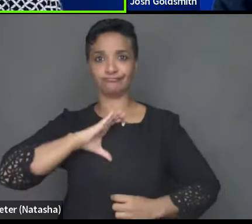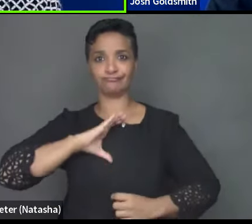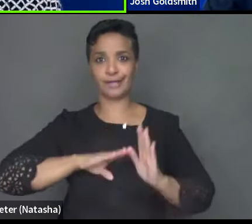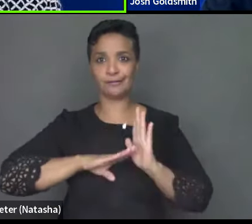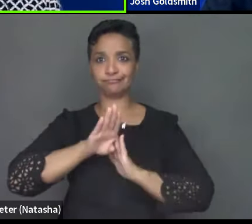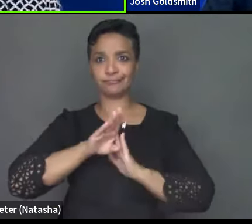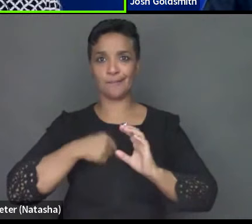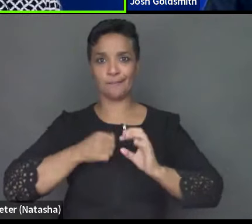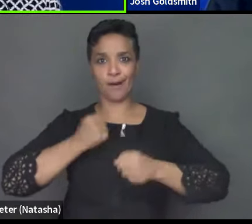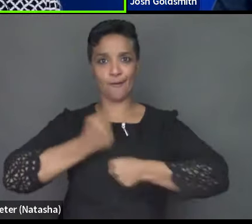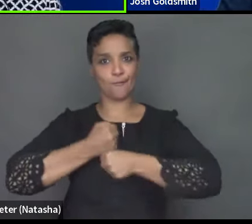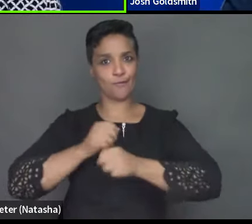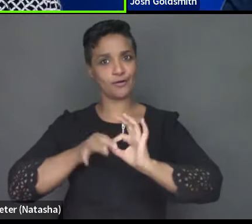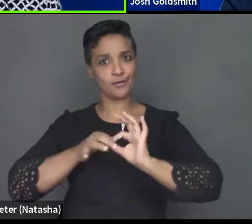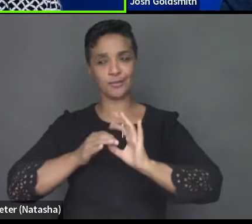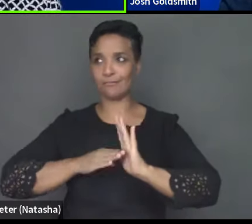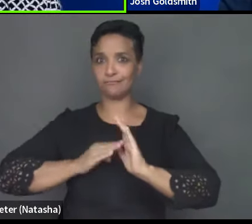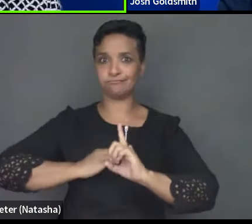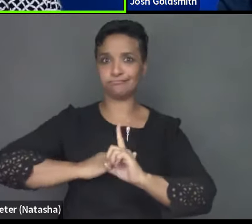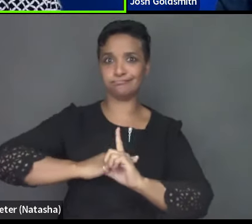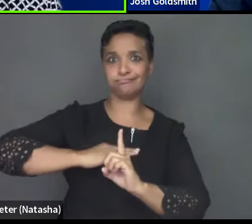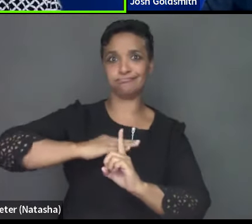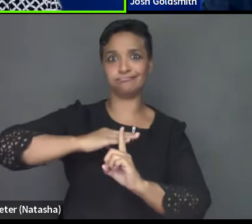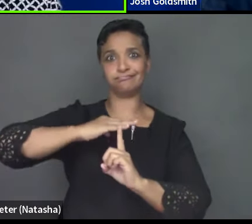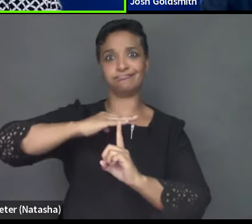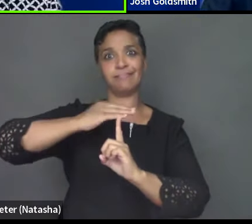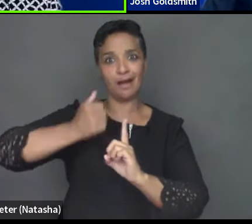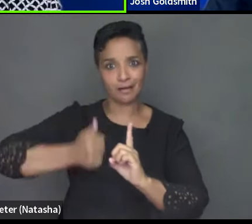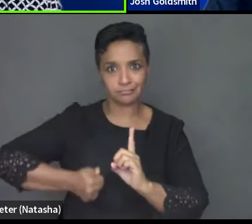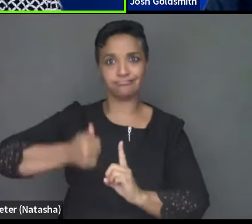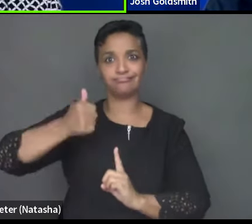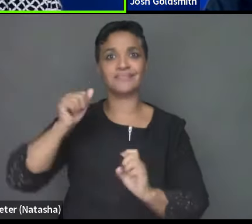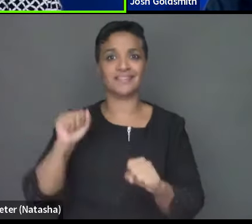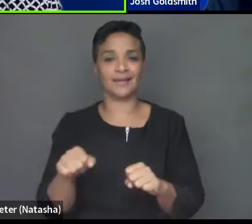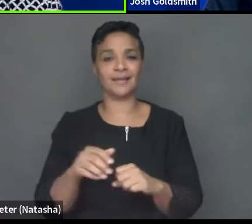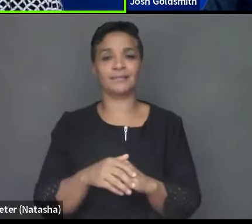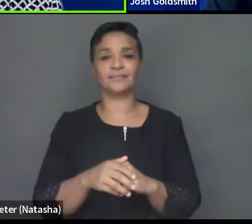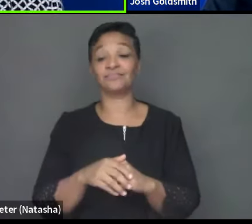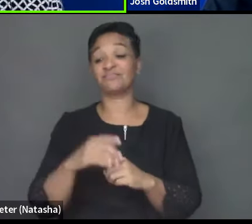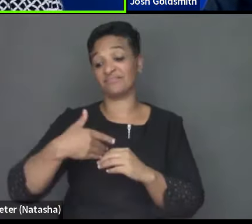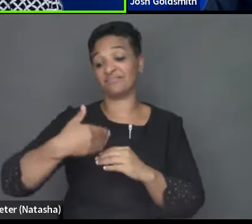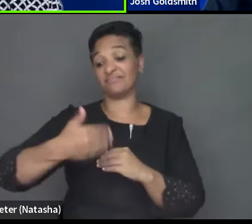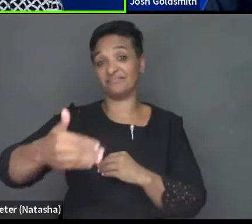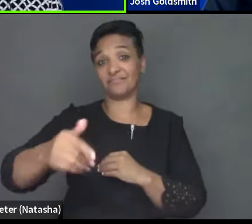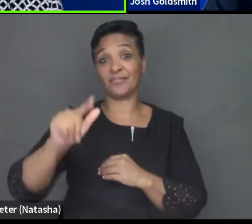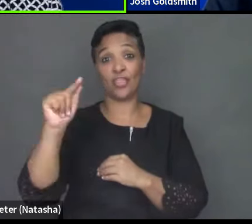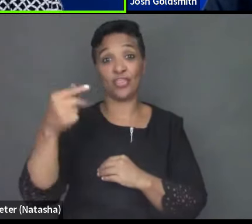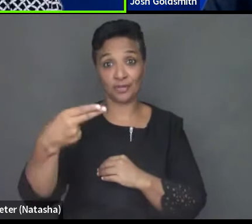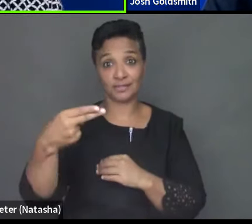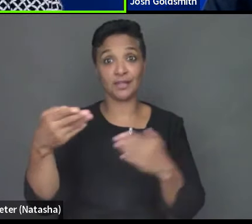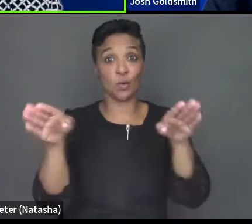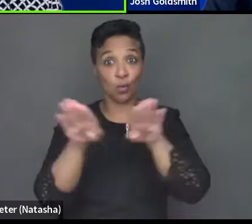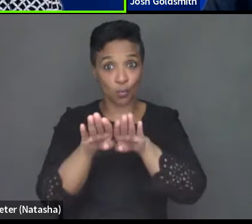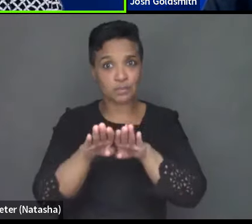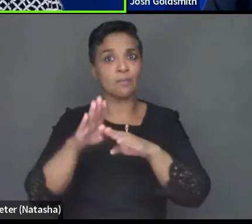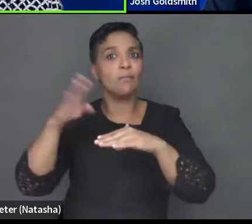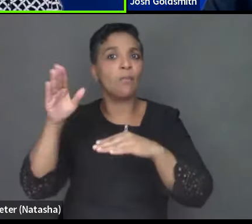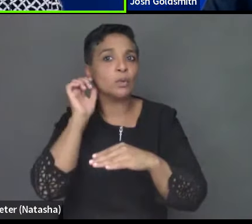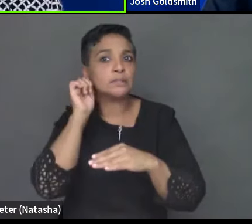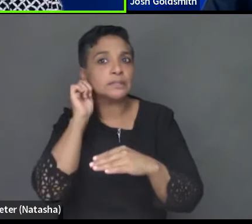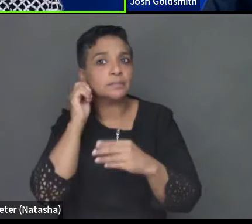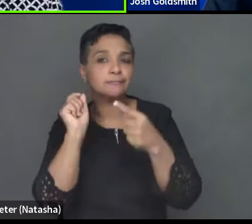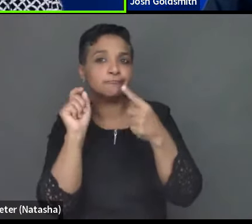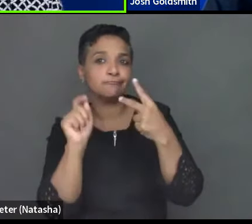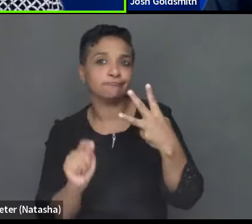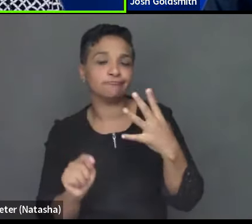interpreting. And there will be more about this on our closing call on Thursday. And of course, our suggestion is